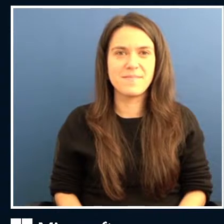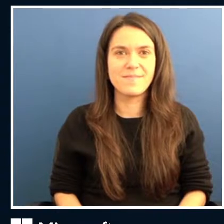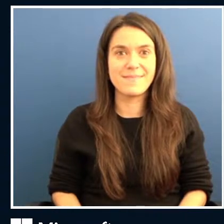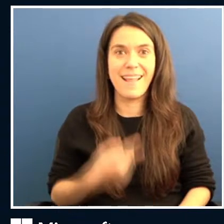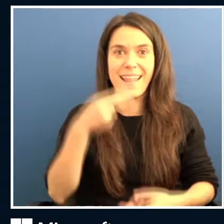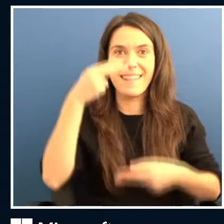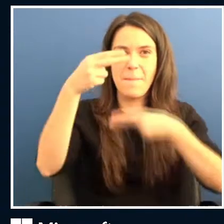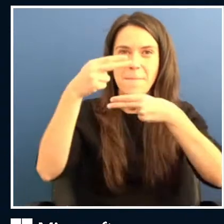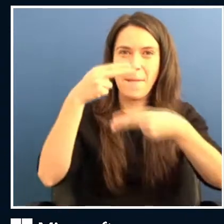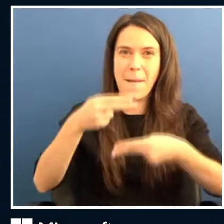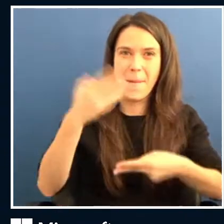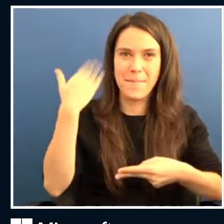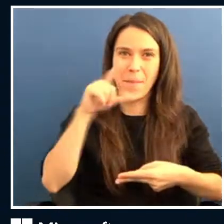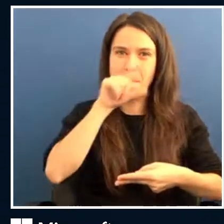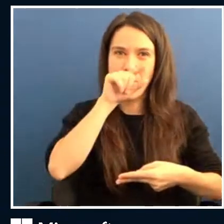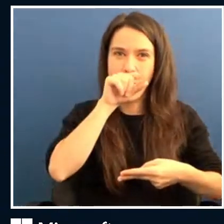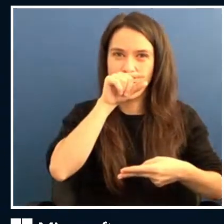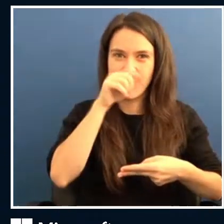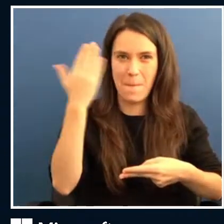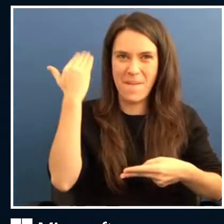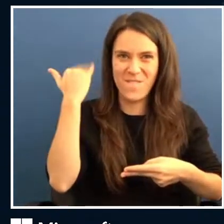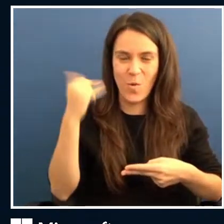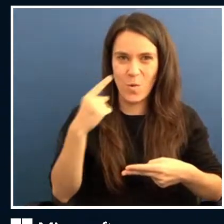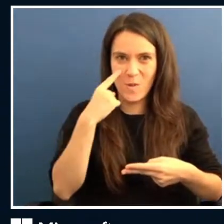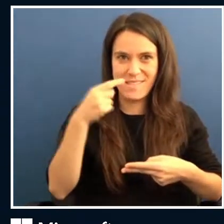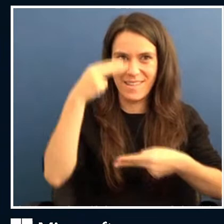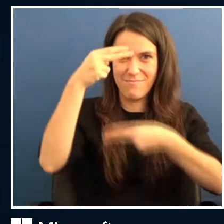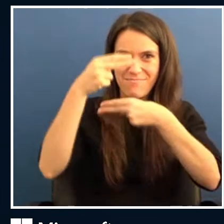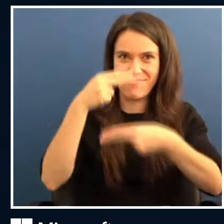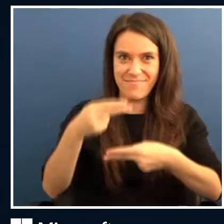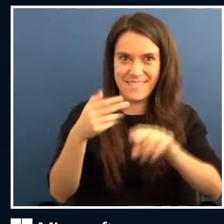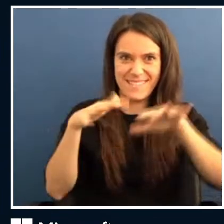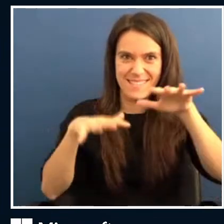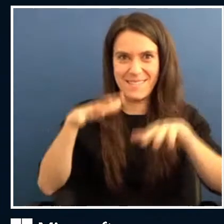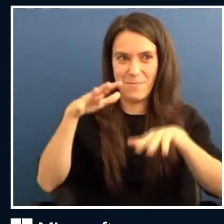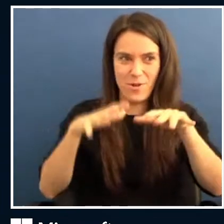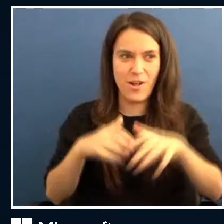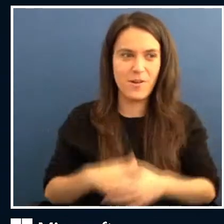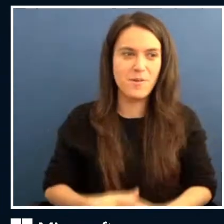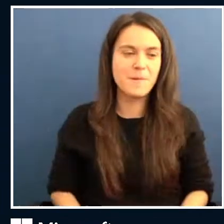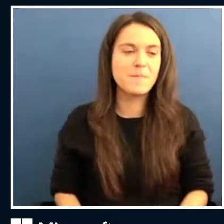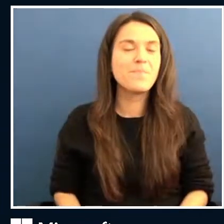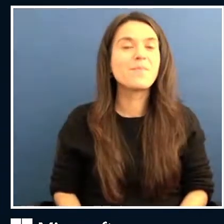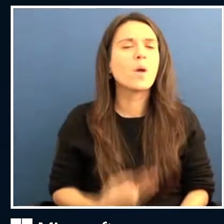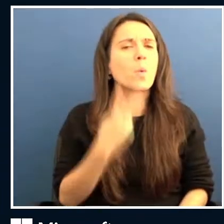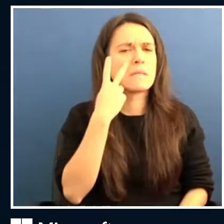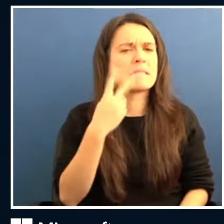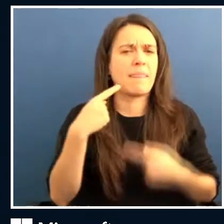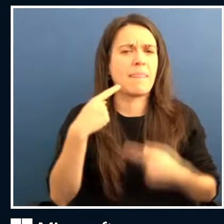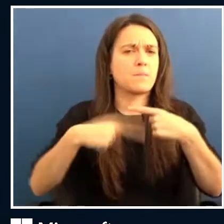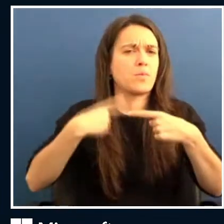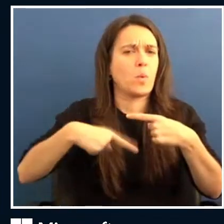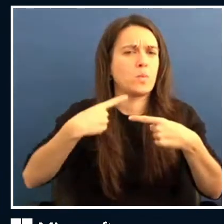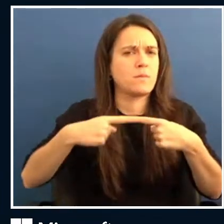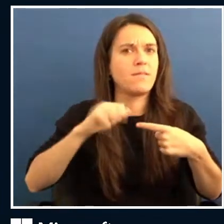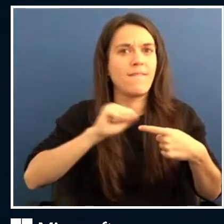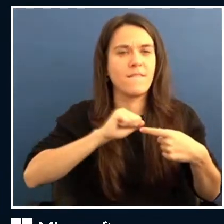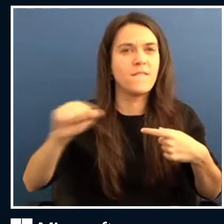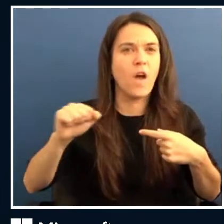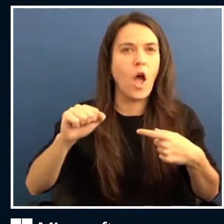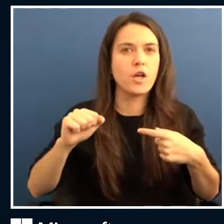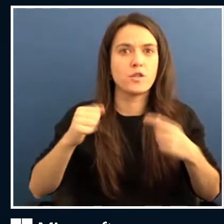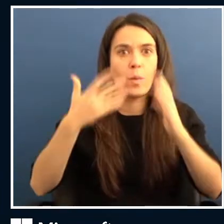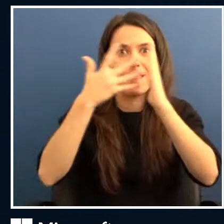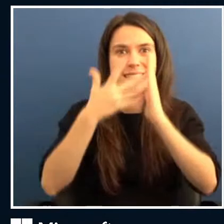return the following message. And so we can test this out really quickly with this test run service. And